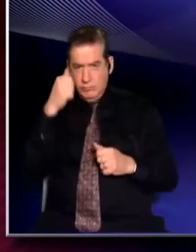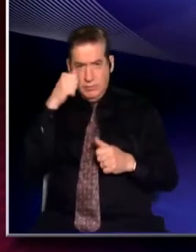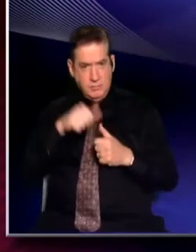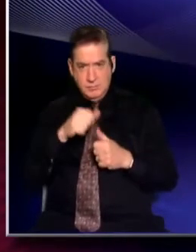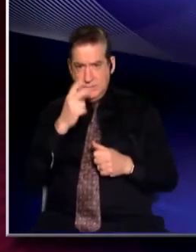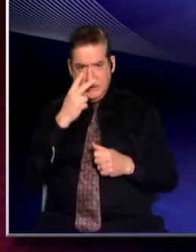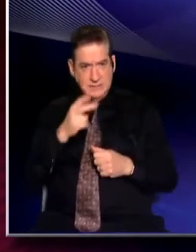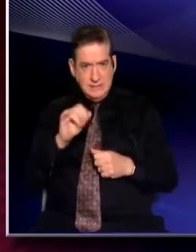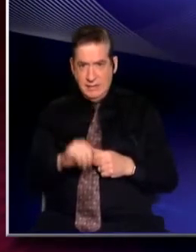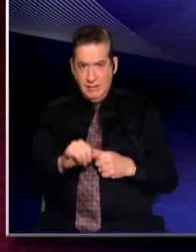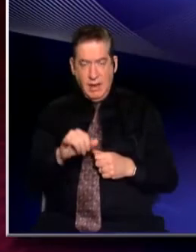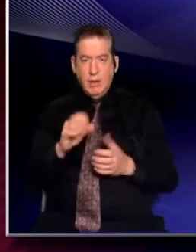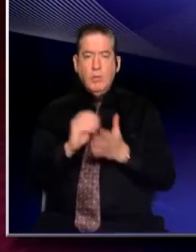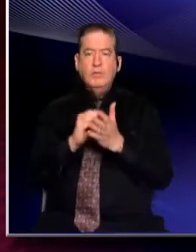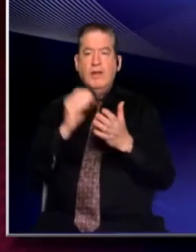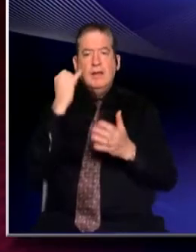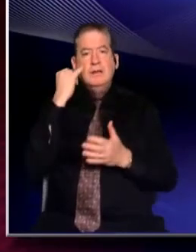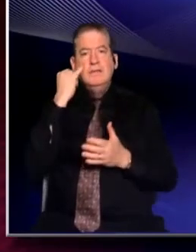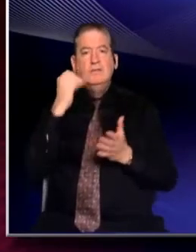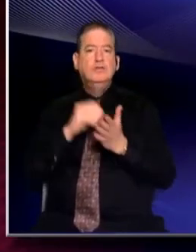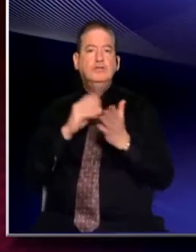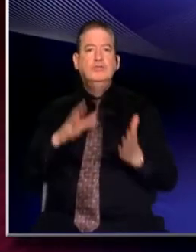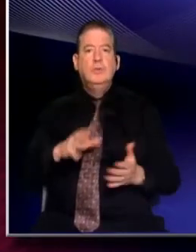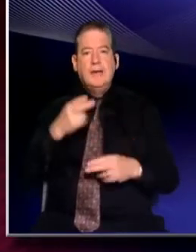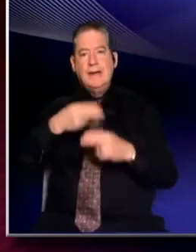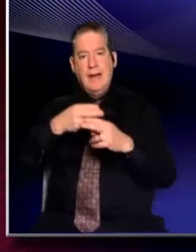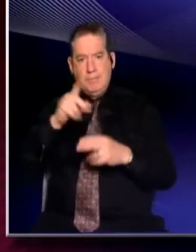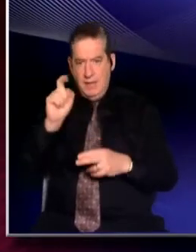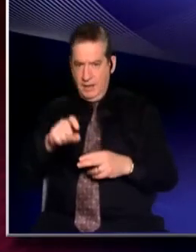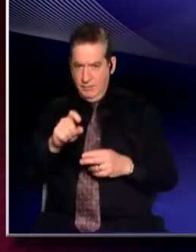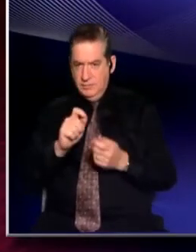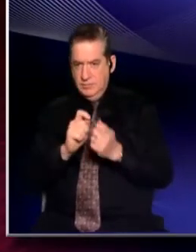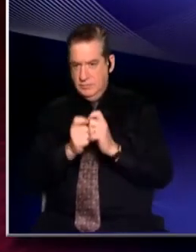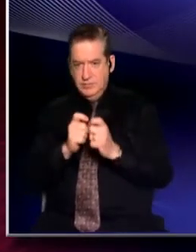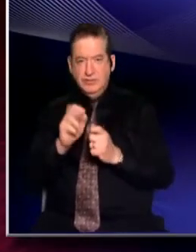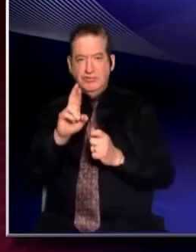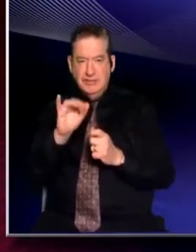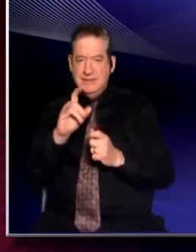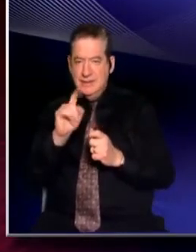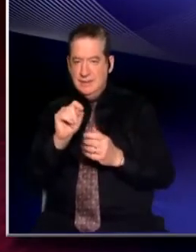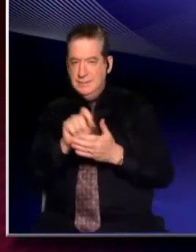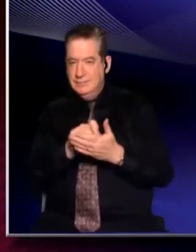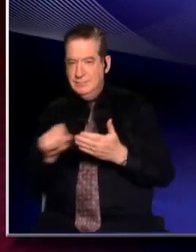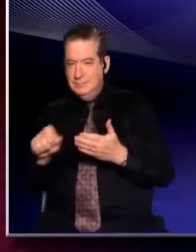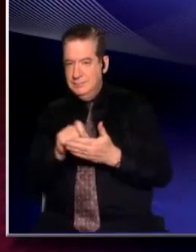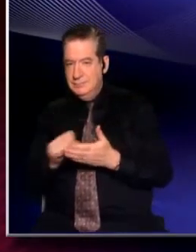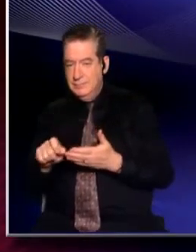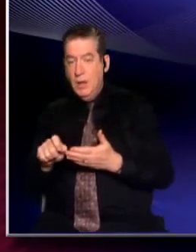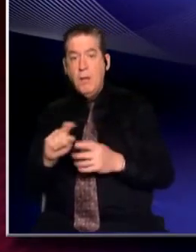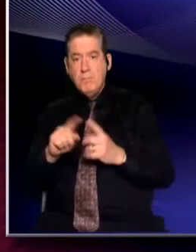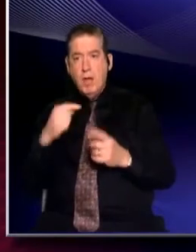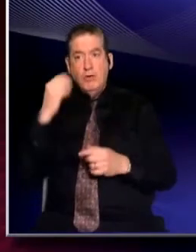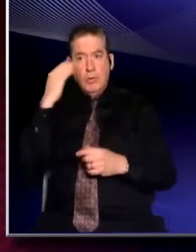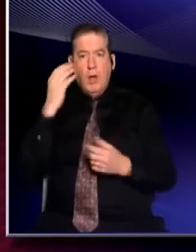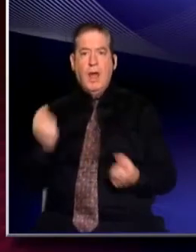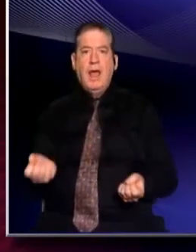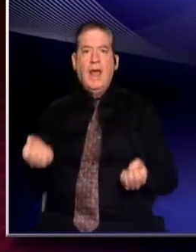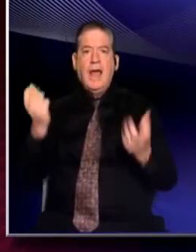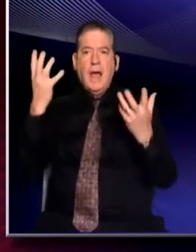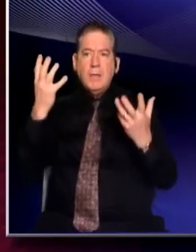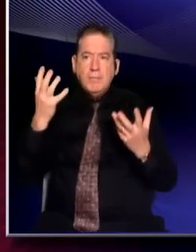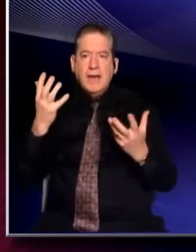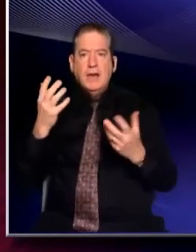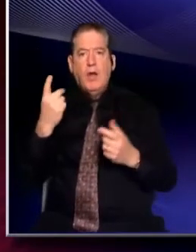it. You know, if a student, the names had to be redacted, but generally we would know how many, what